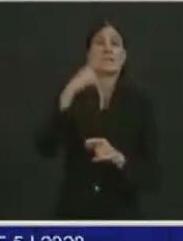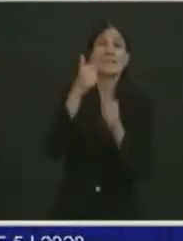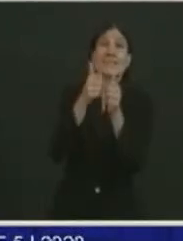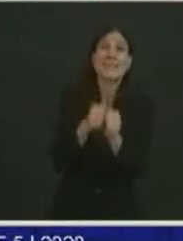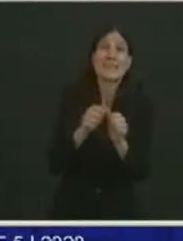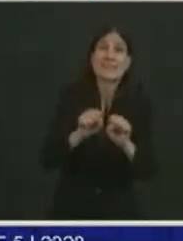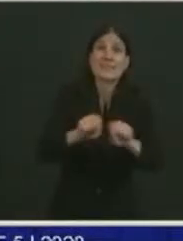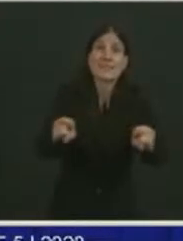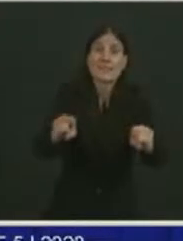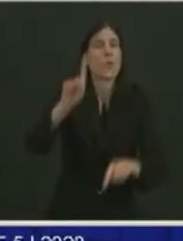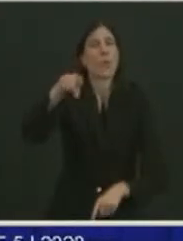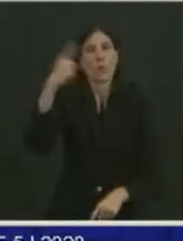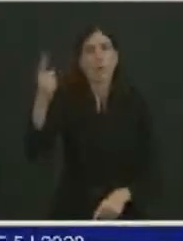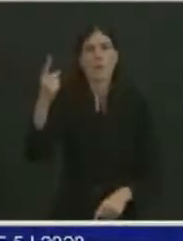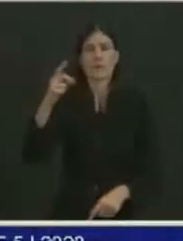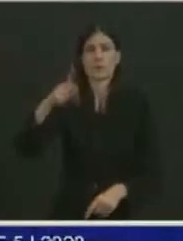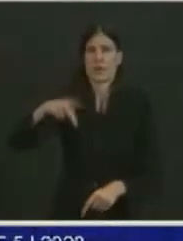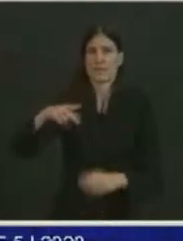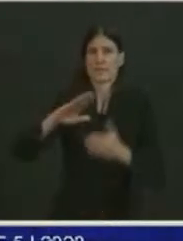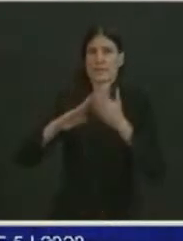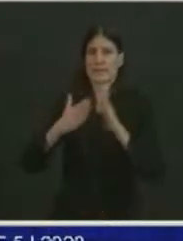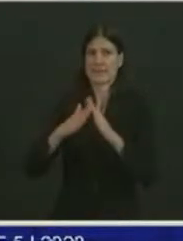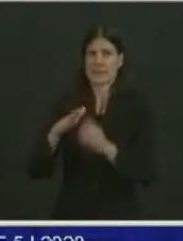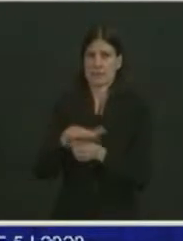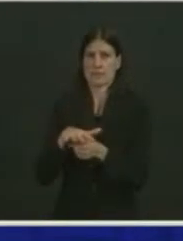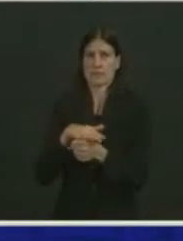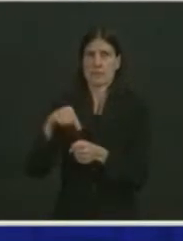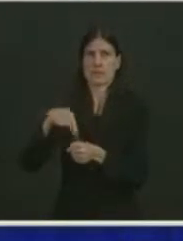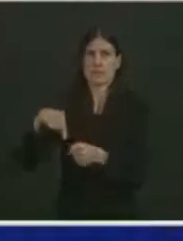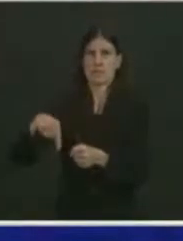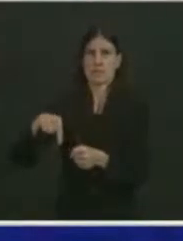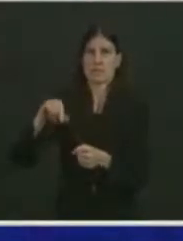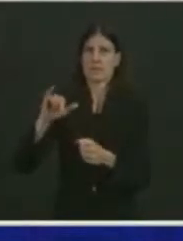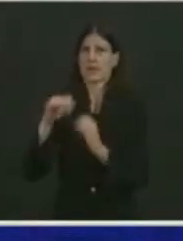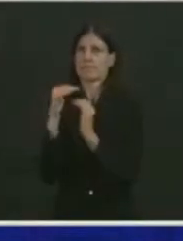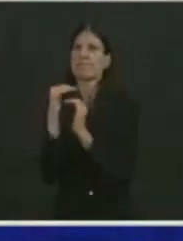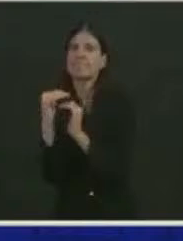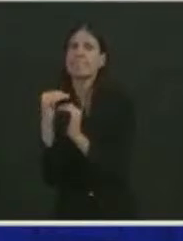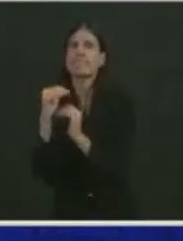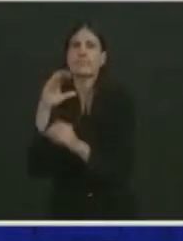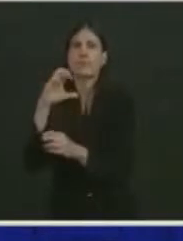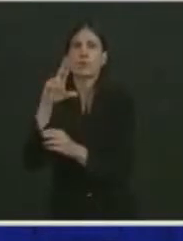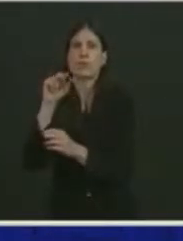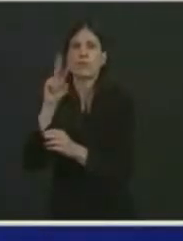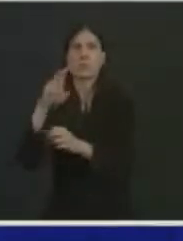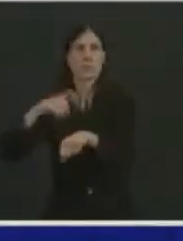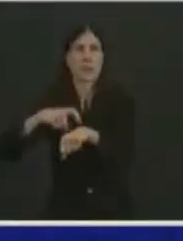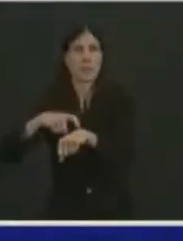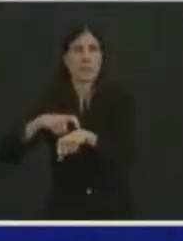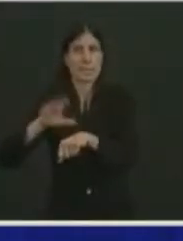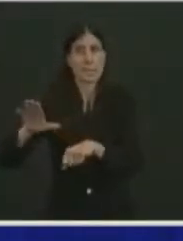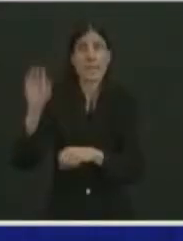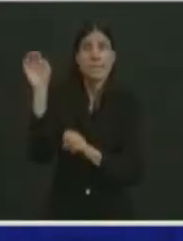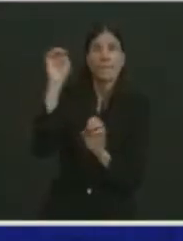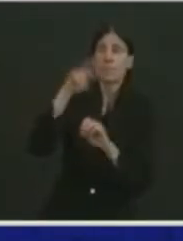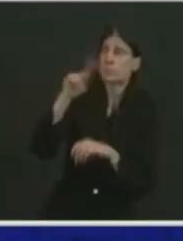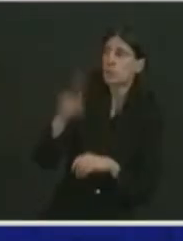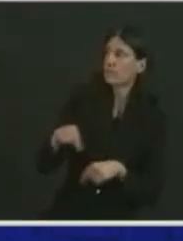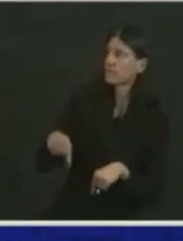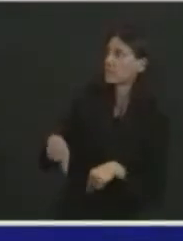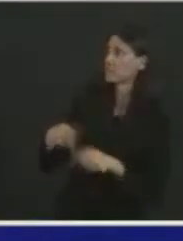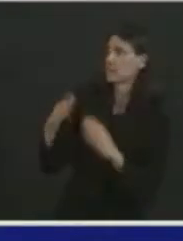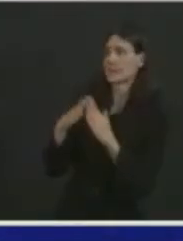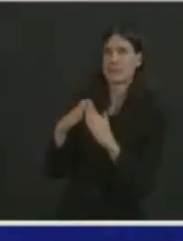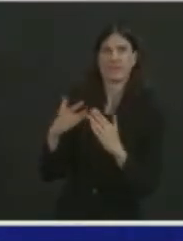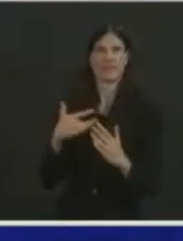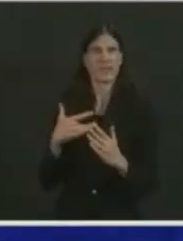by presumably the city and their emergency management agency. And they have the ability through their emergency management agency to push those